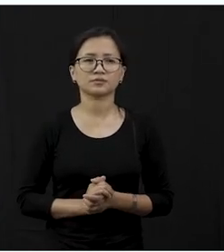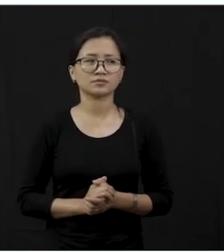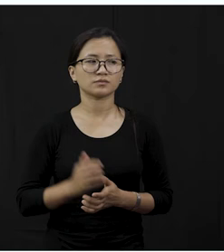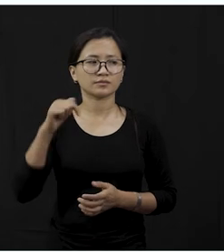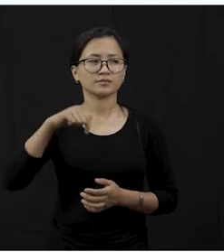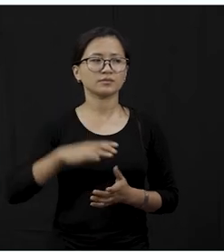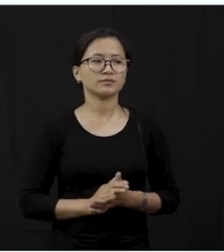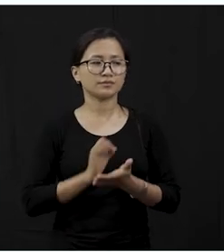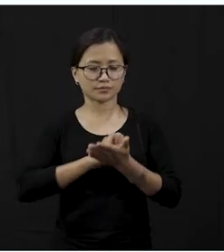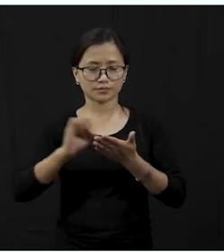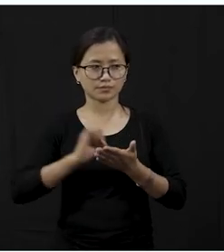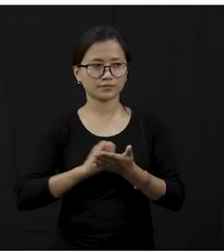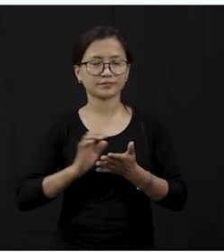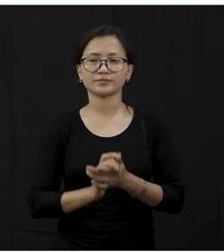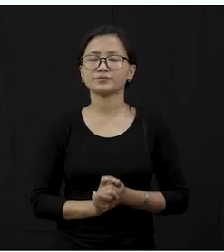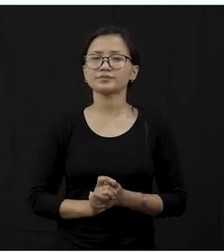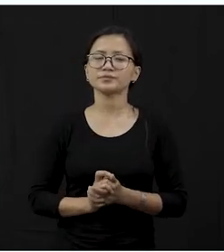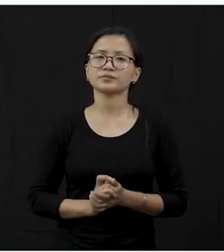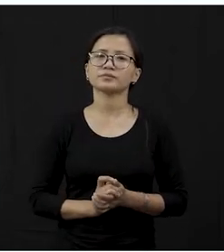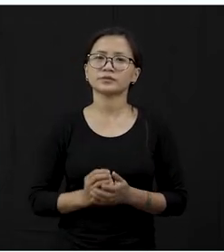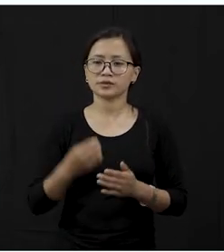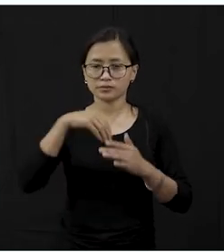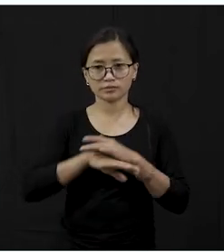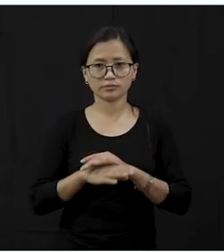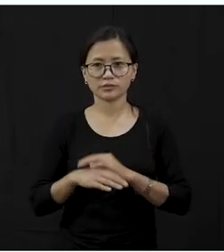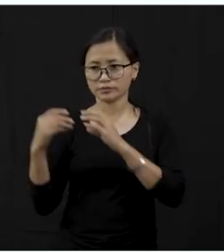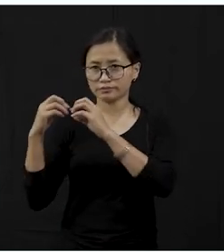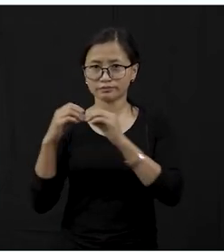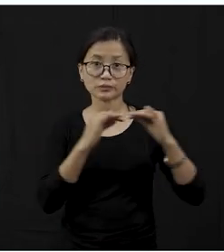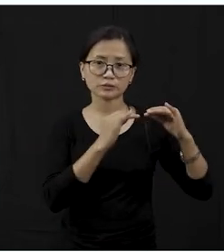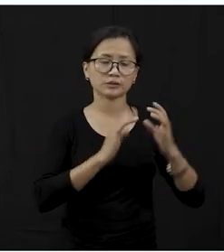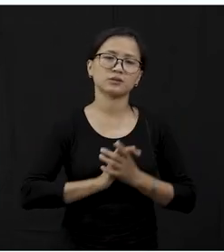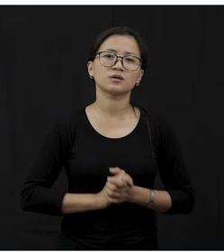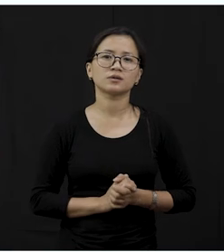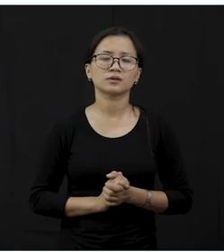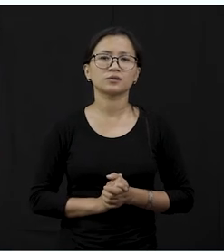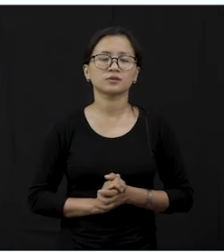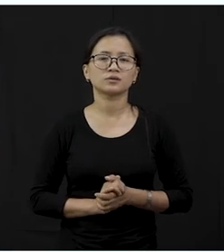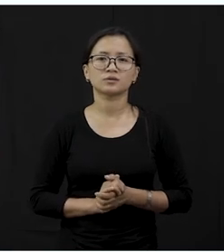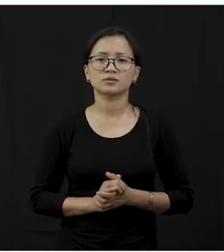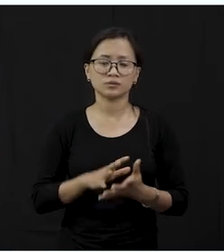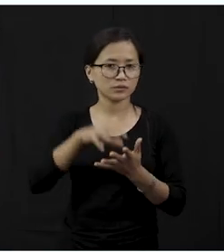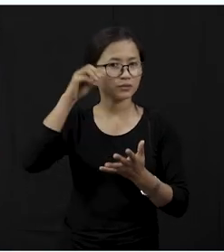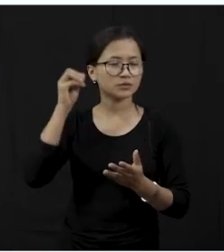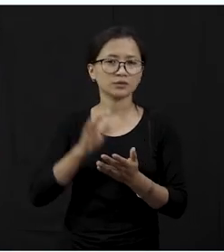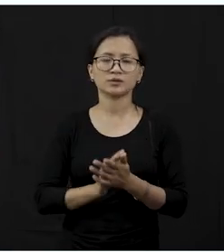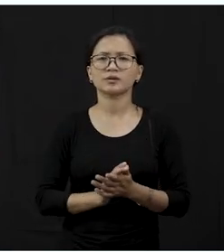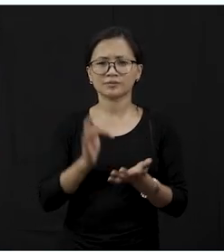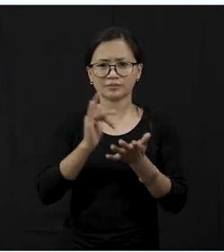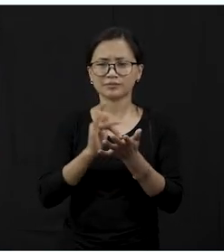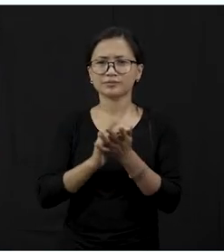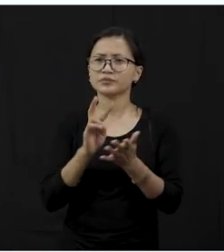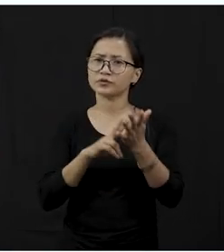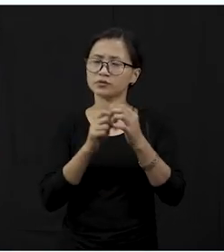So now write the following numbers in words. So, well, we were learning about the place value chart. I